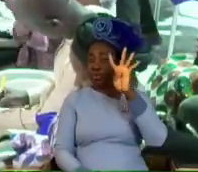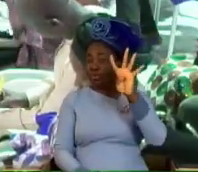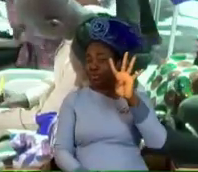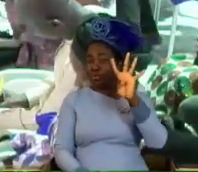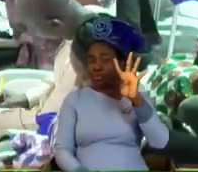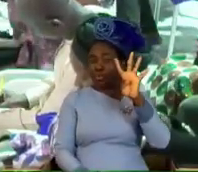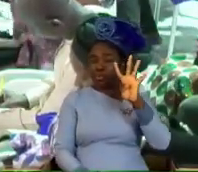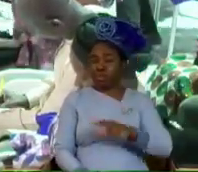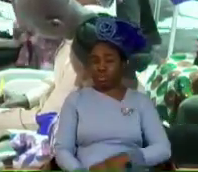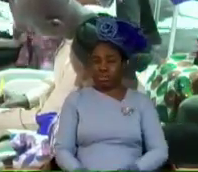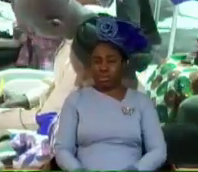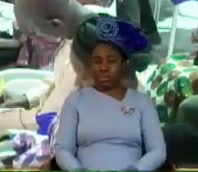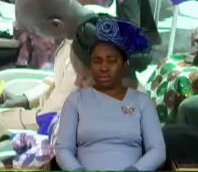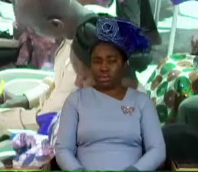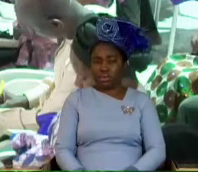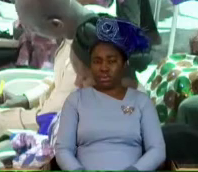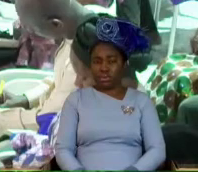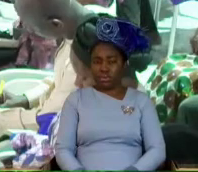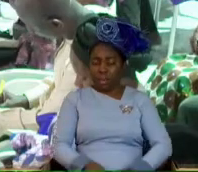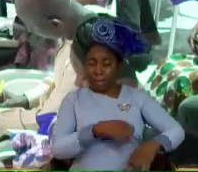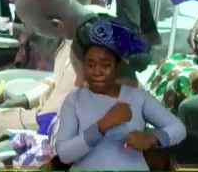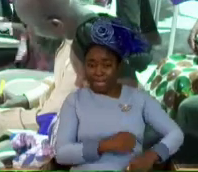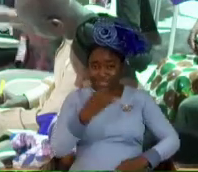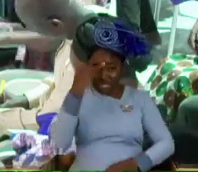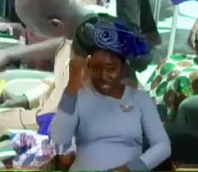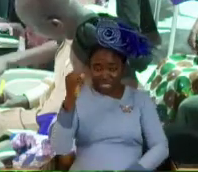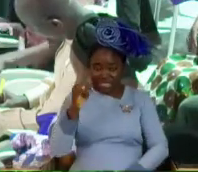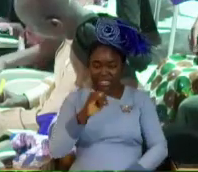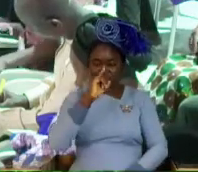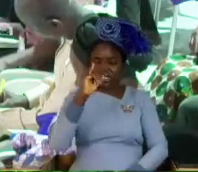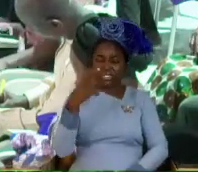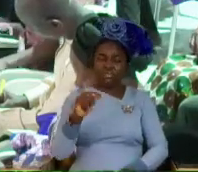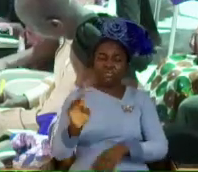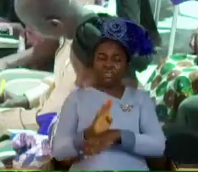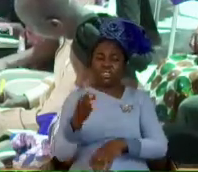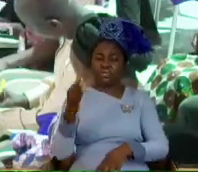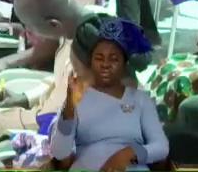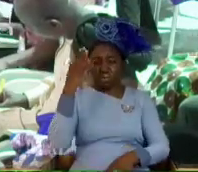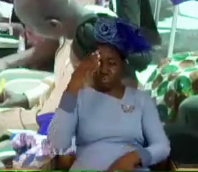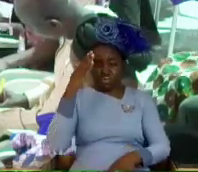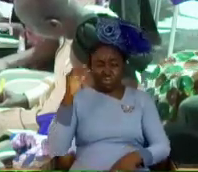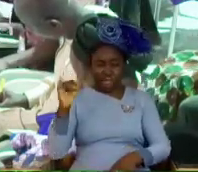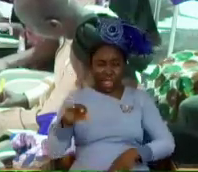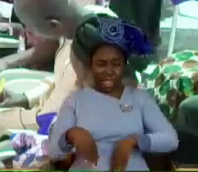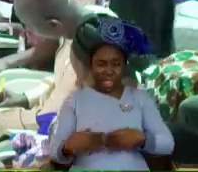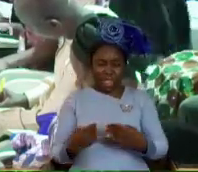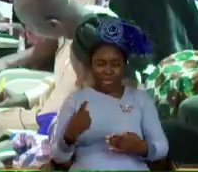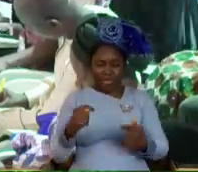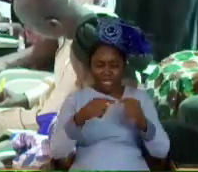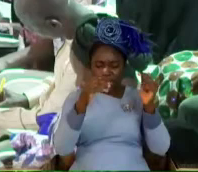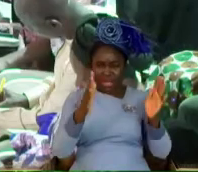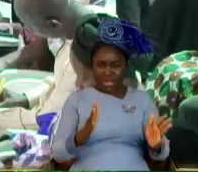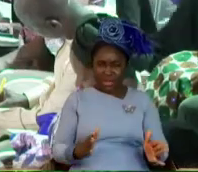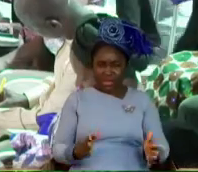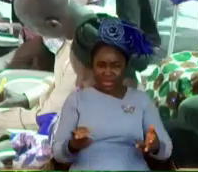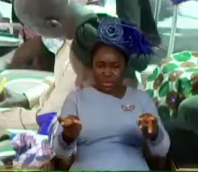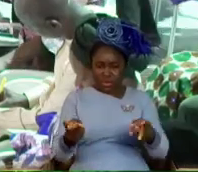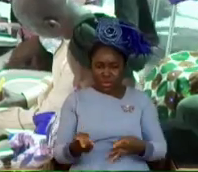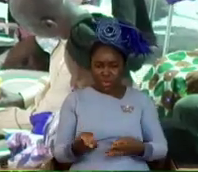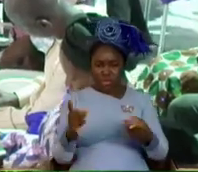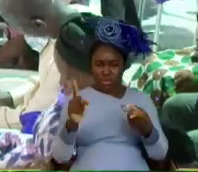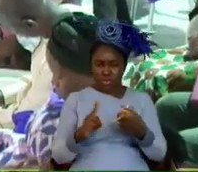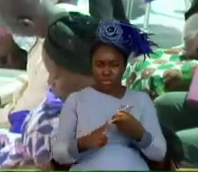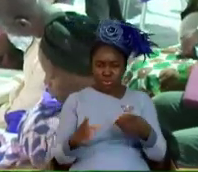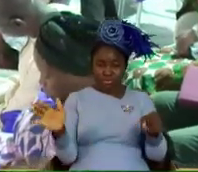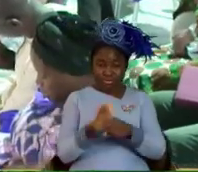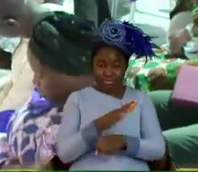is the business of knowing how the enemy is planning to accomplish those objectives. How